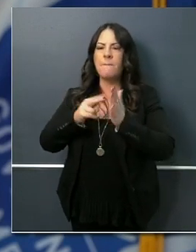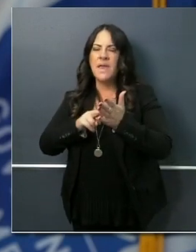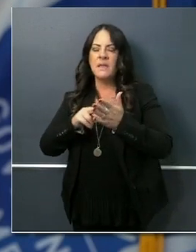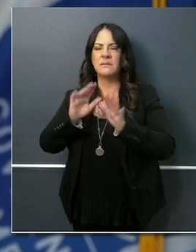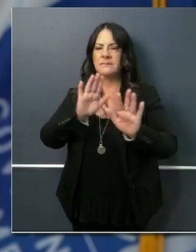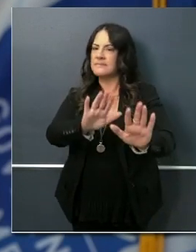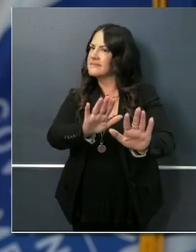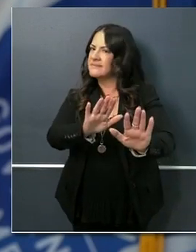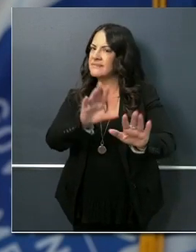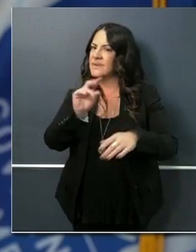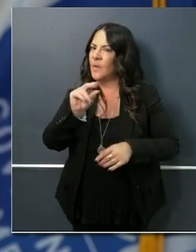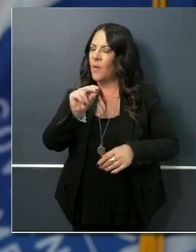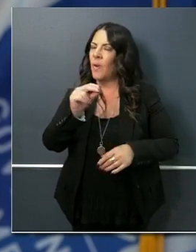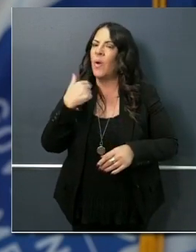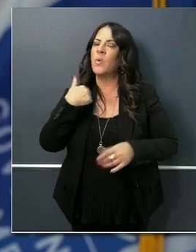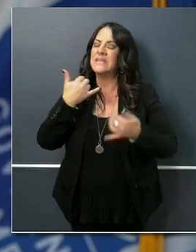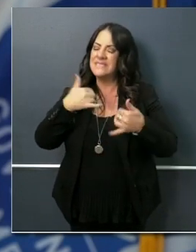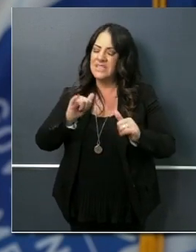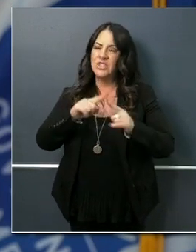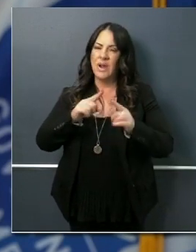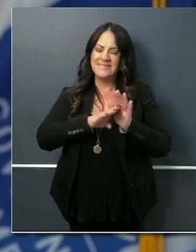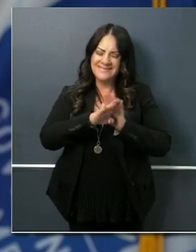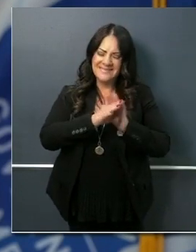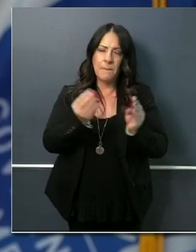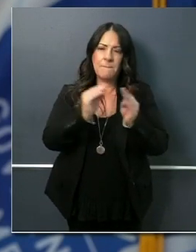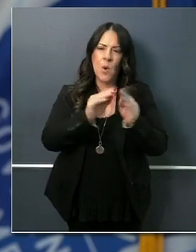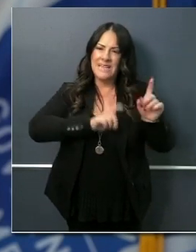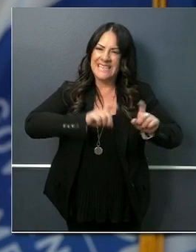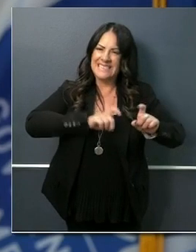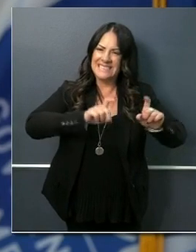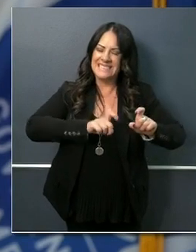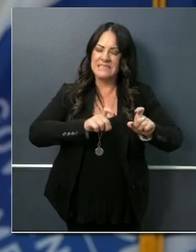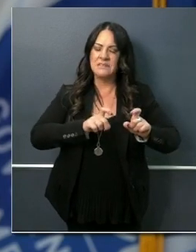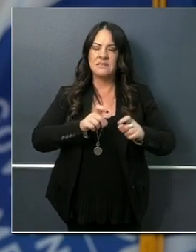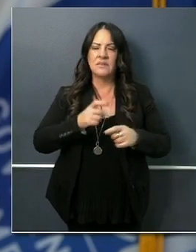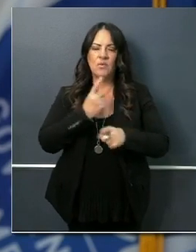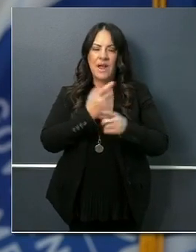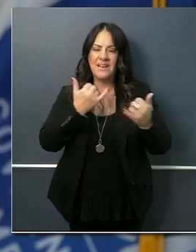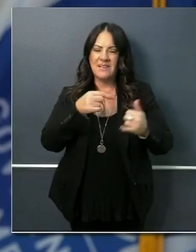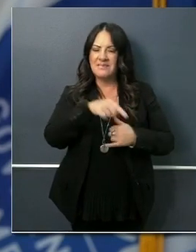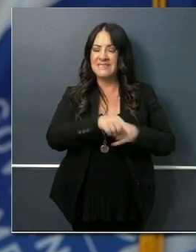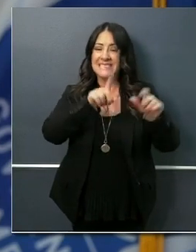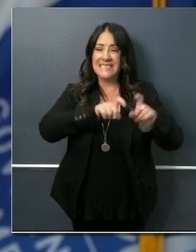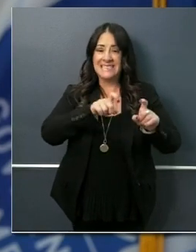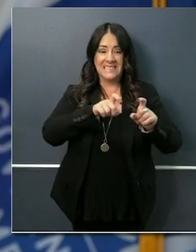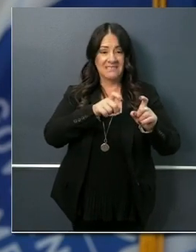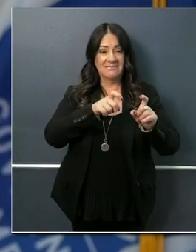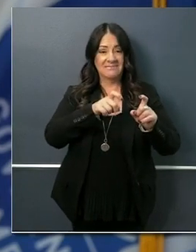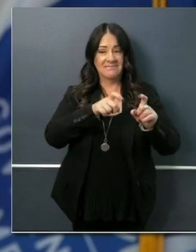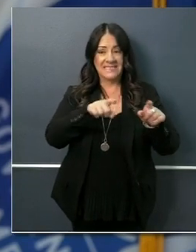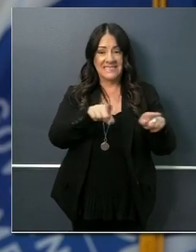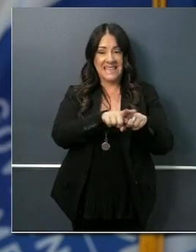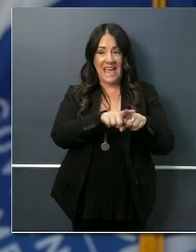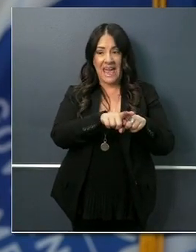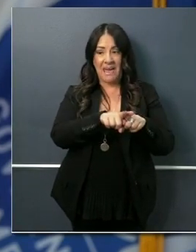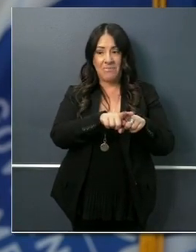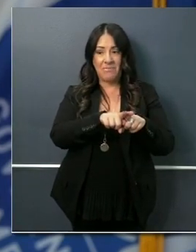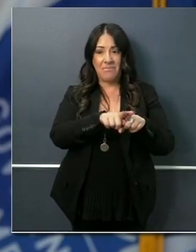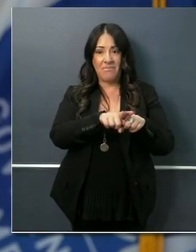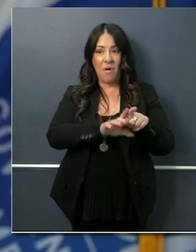testing is something that we are still ramping up. Testing is not uniform across the state. It is still